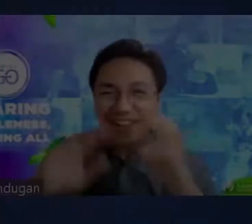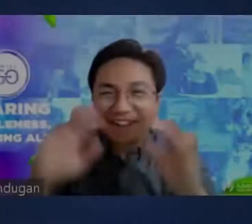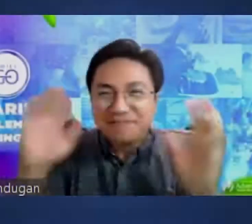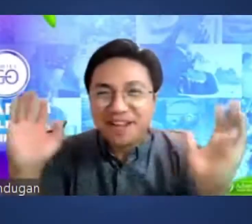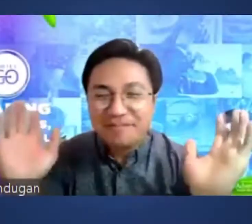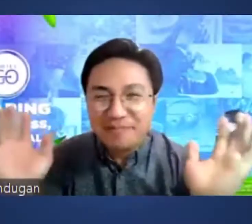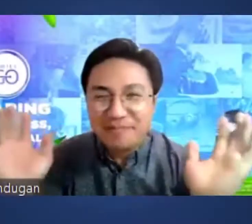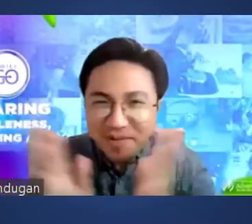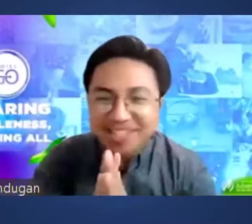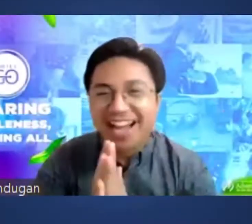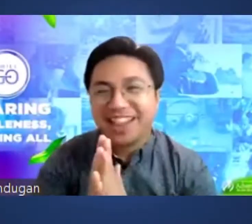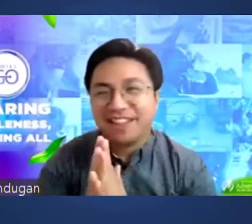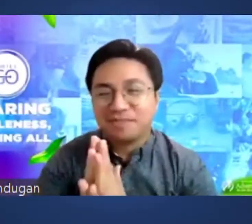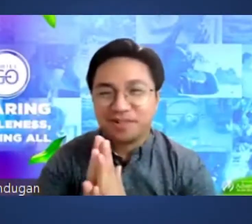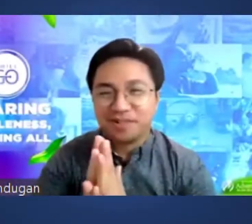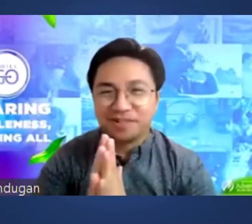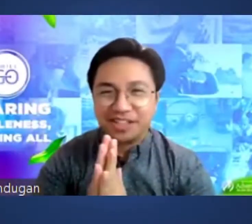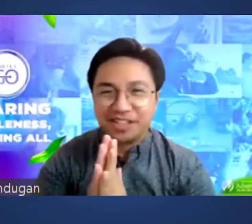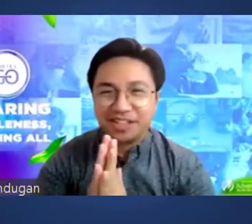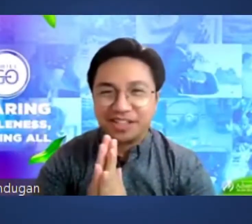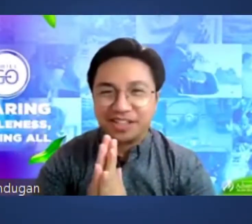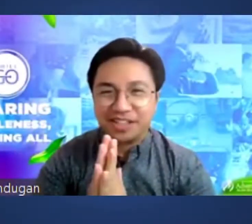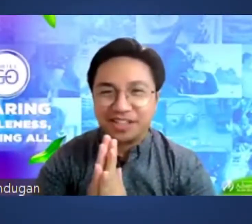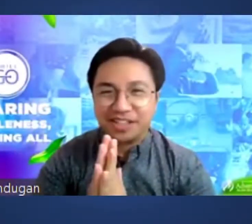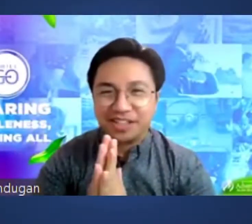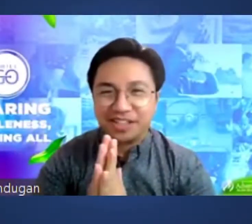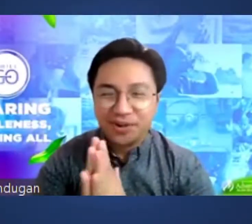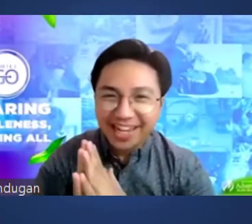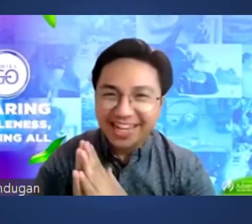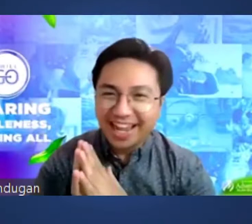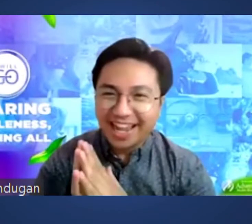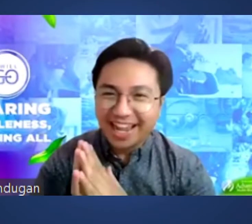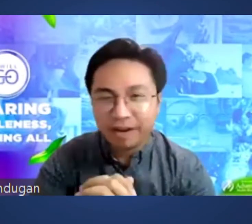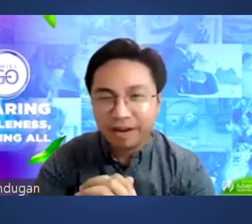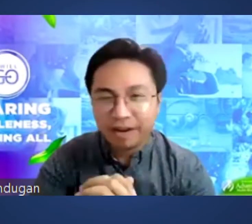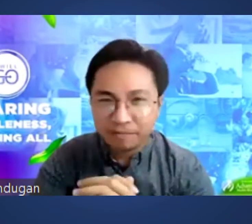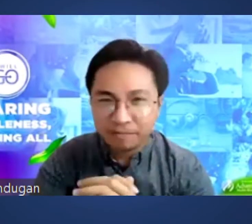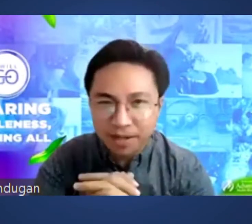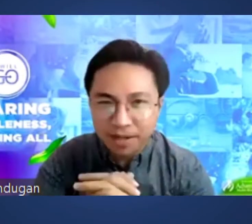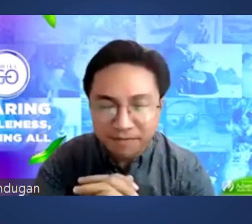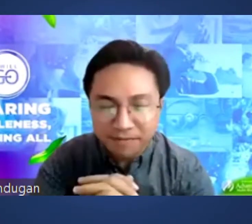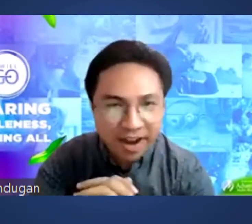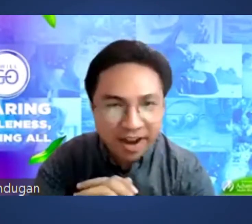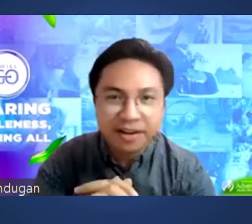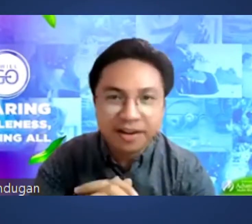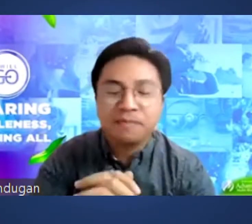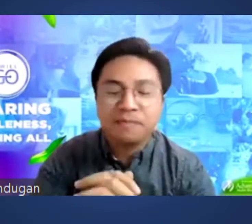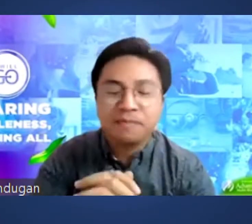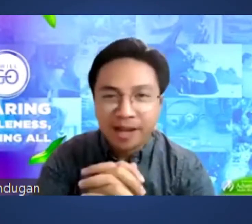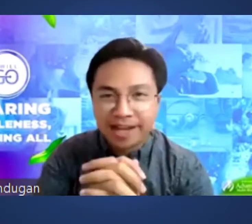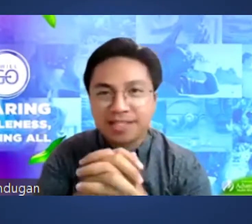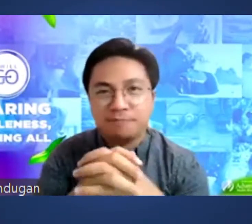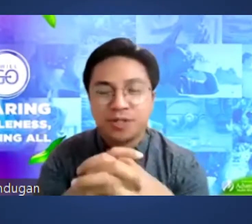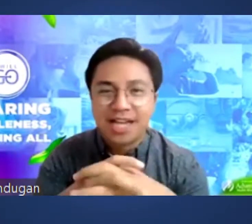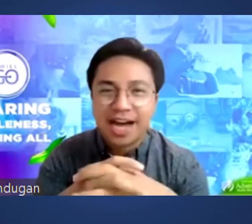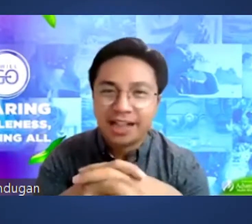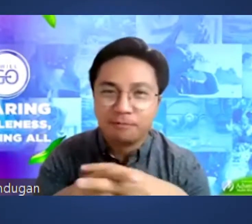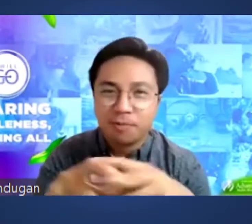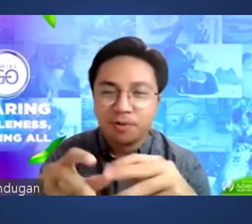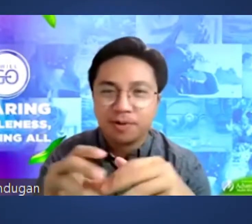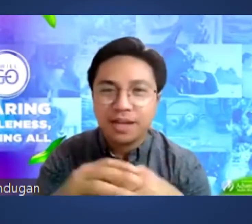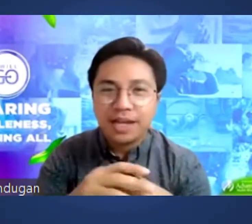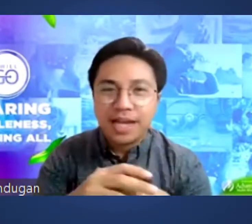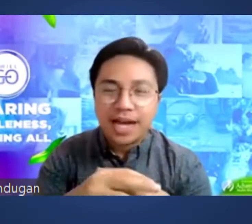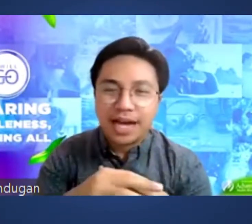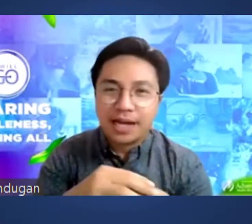welcome na naman po sa ating po q and a portion po i hope you have been very blessed